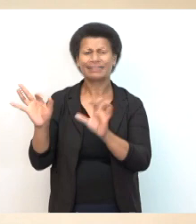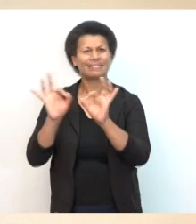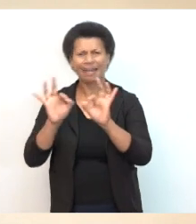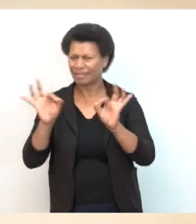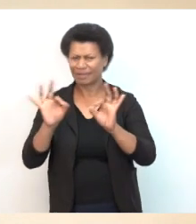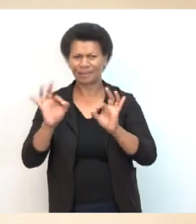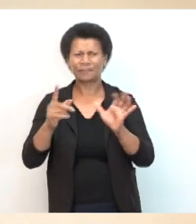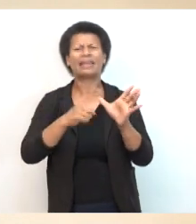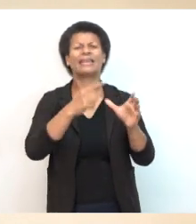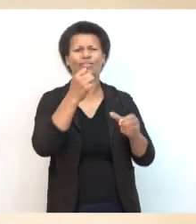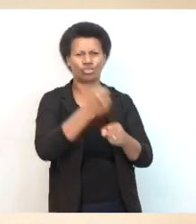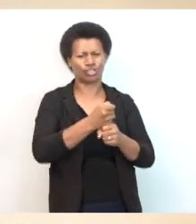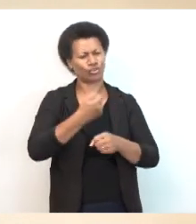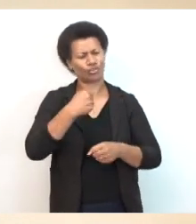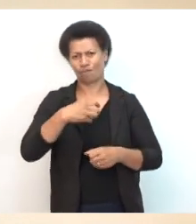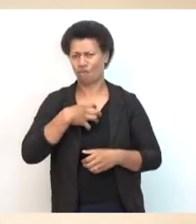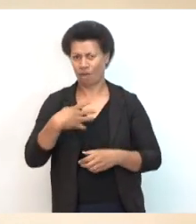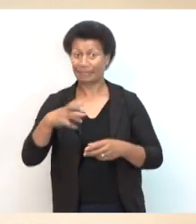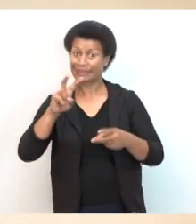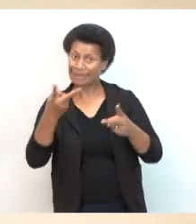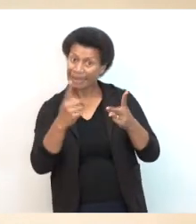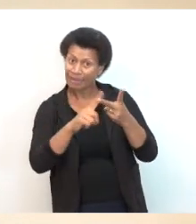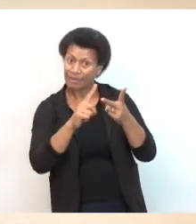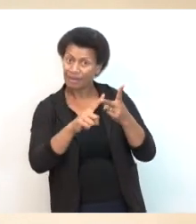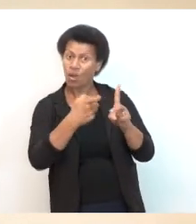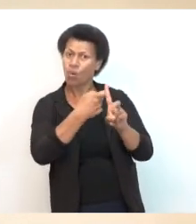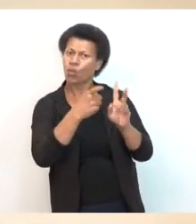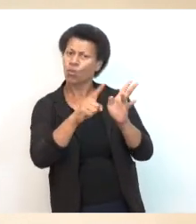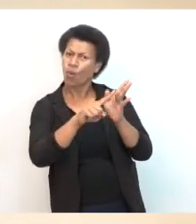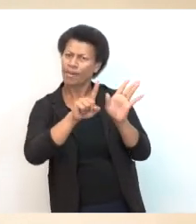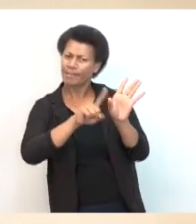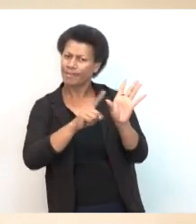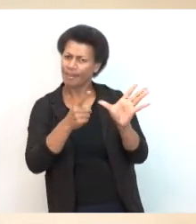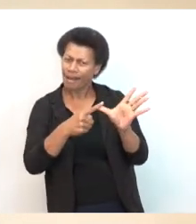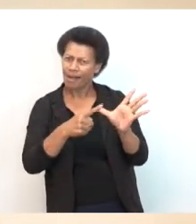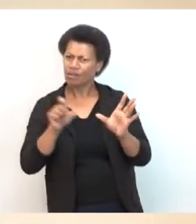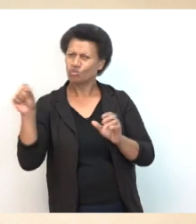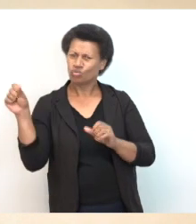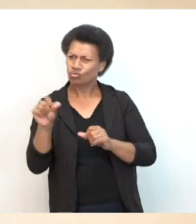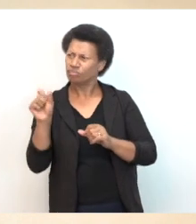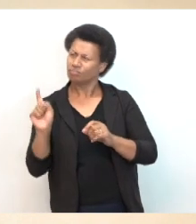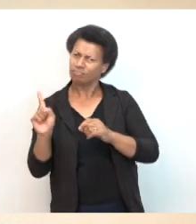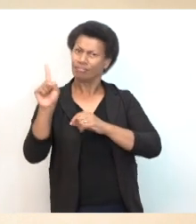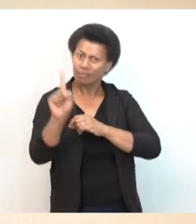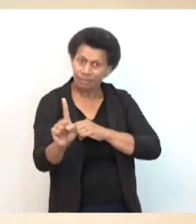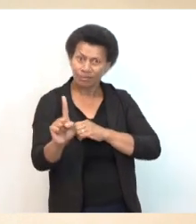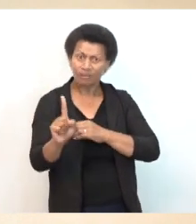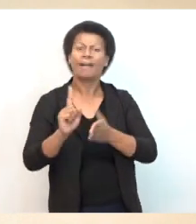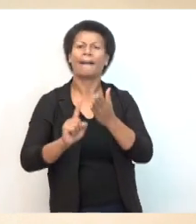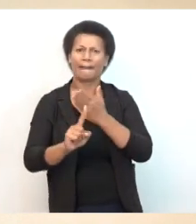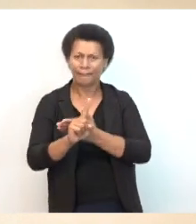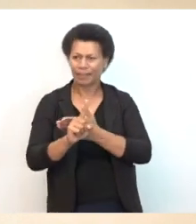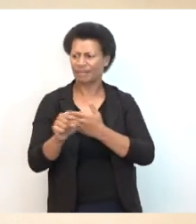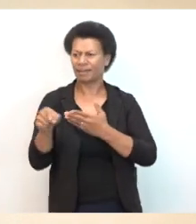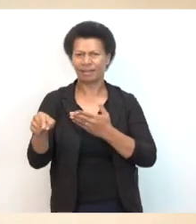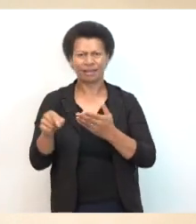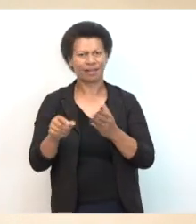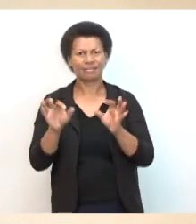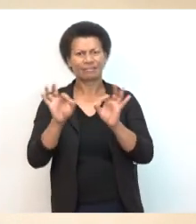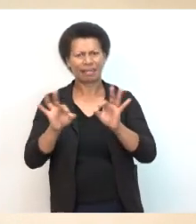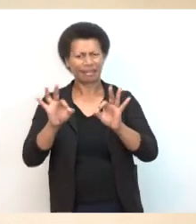and perhaps Honorable Fayaz Koya should have stepped forward rather than being forced to flank a non-MP who lost his